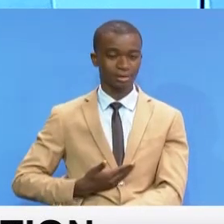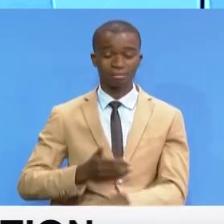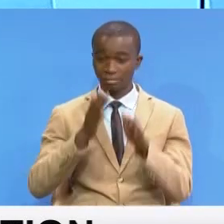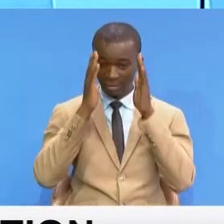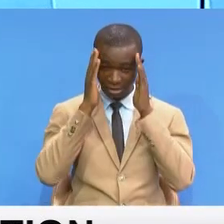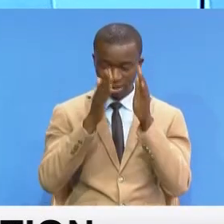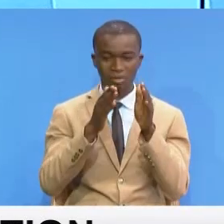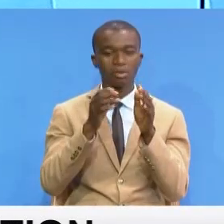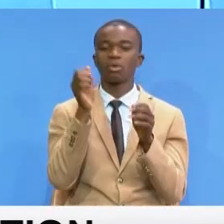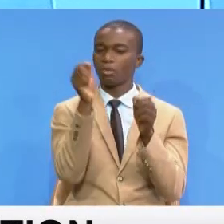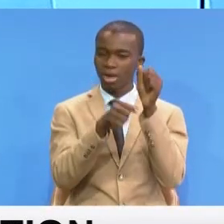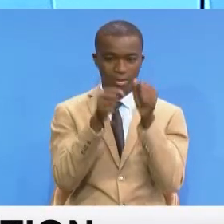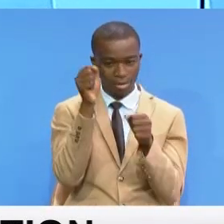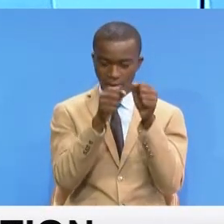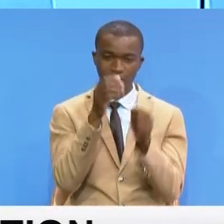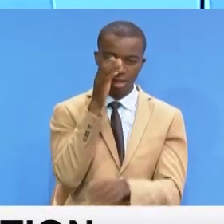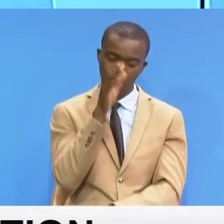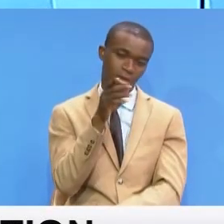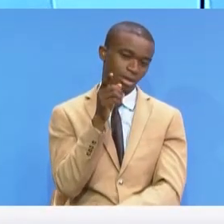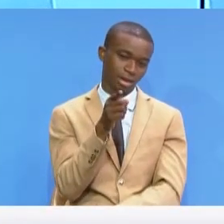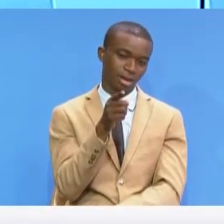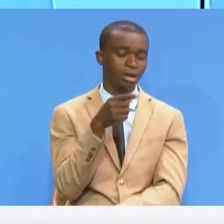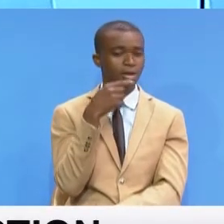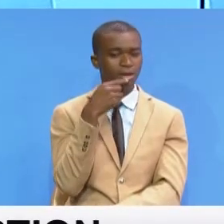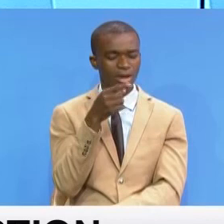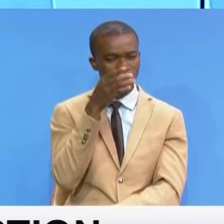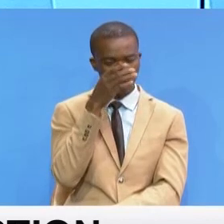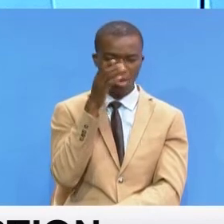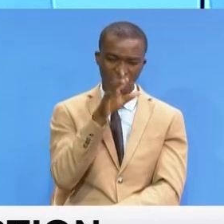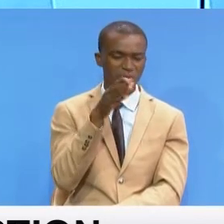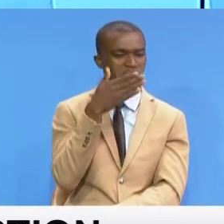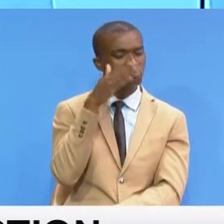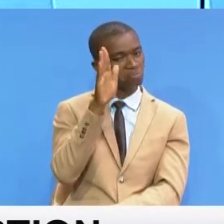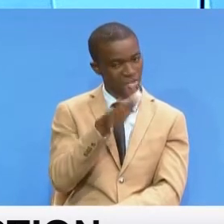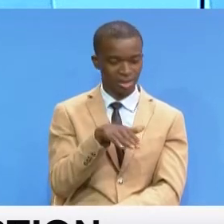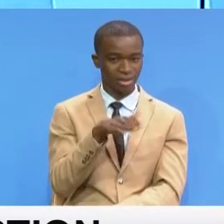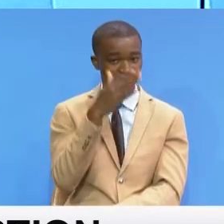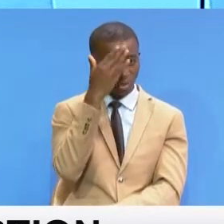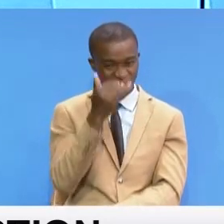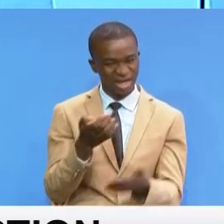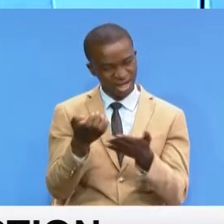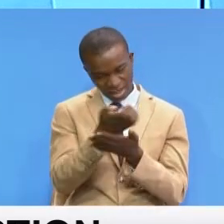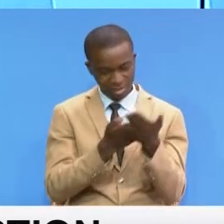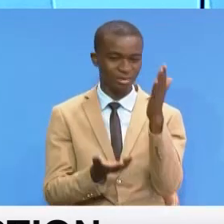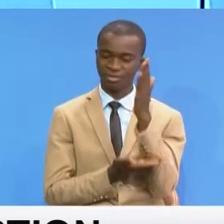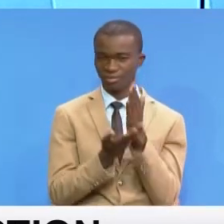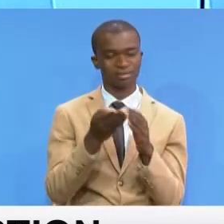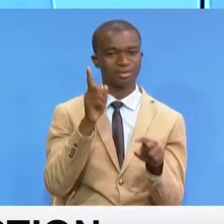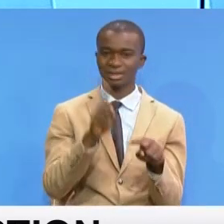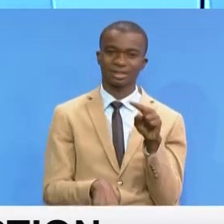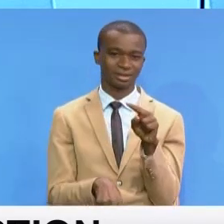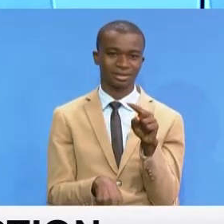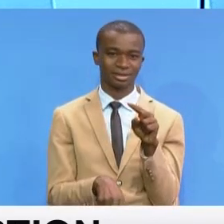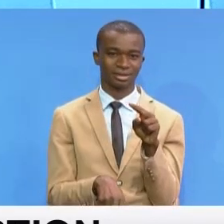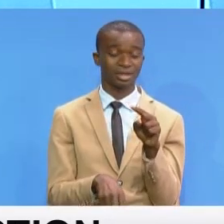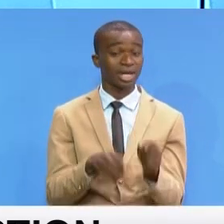to fight corruption, which he has described as a cancer that retards economic development.